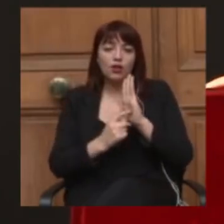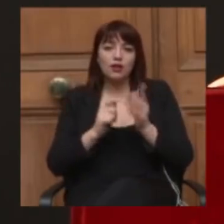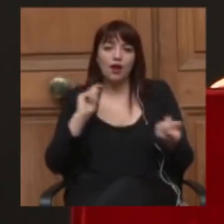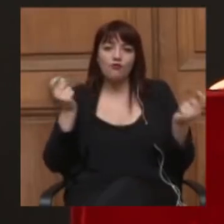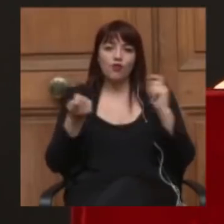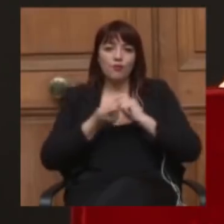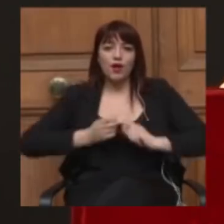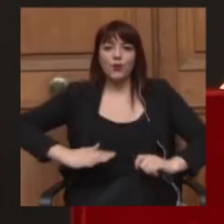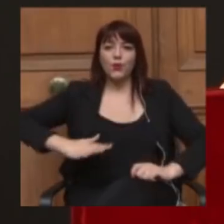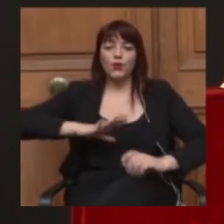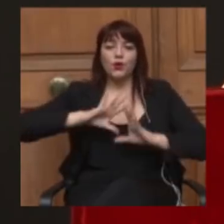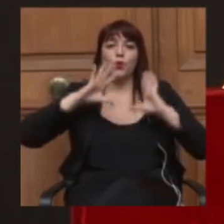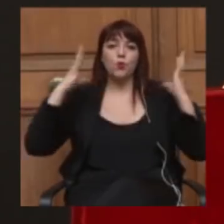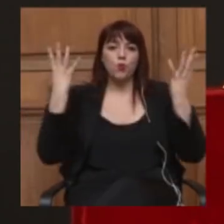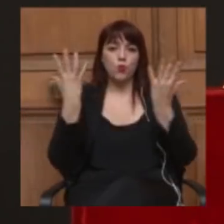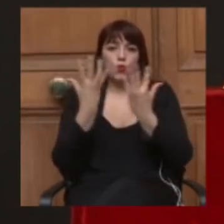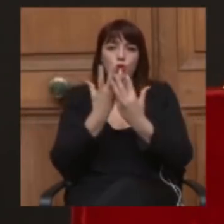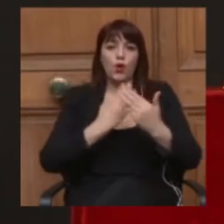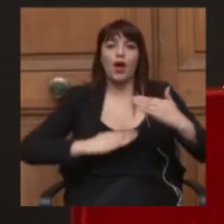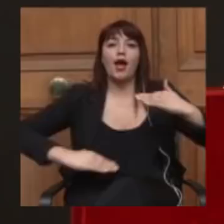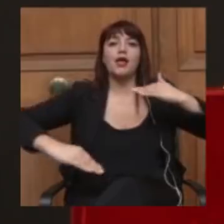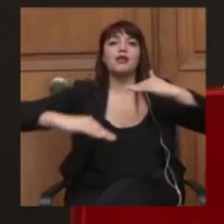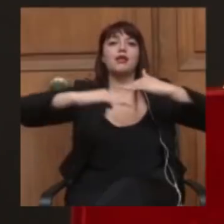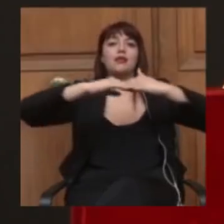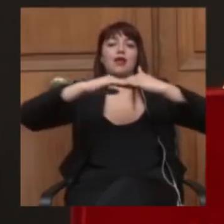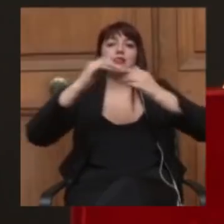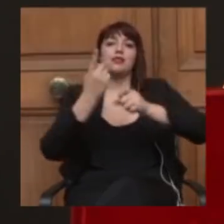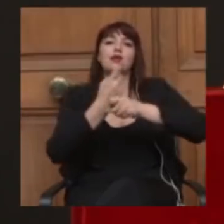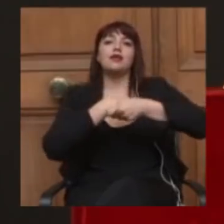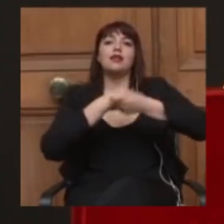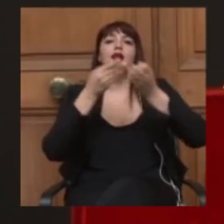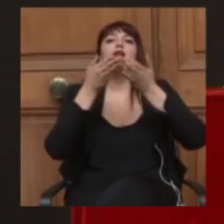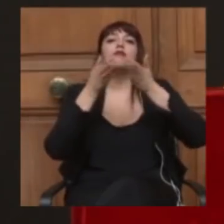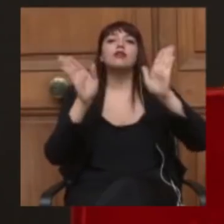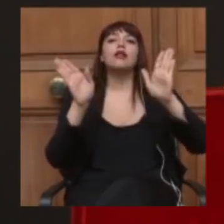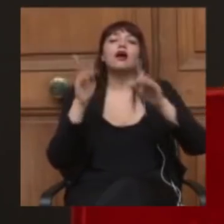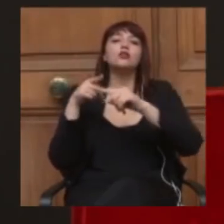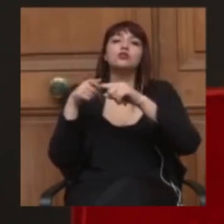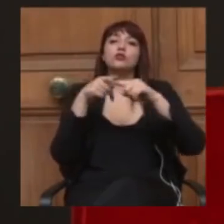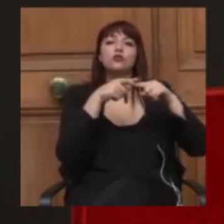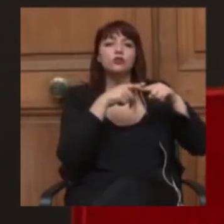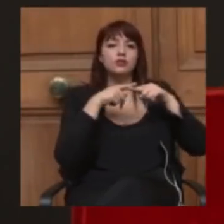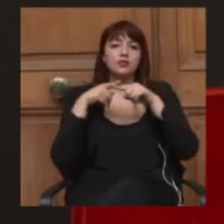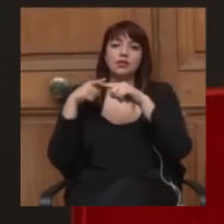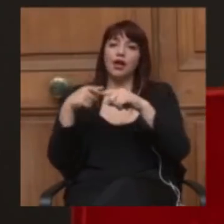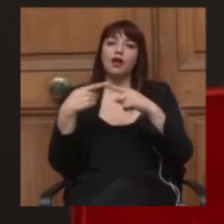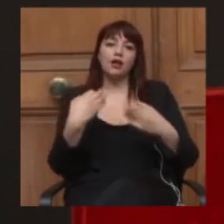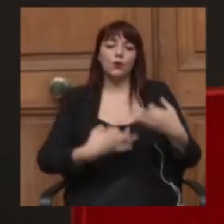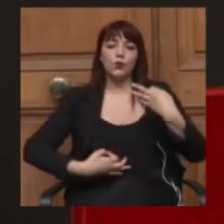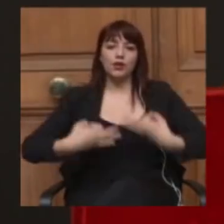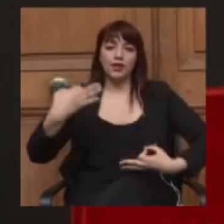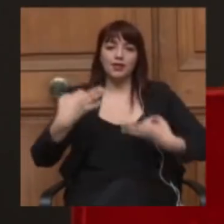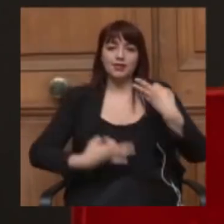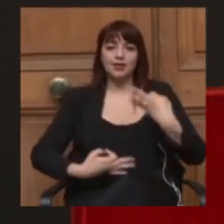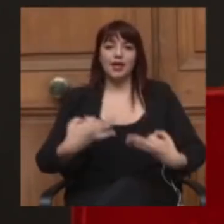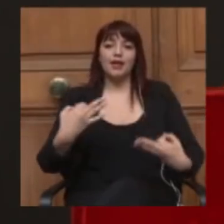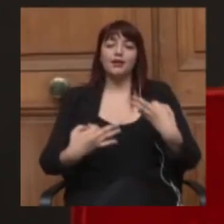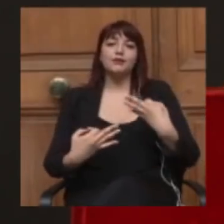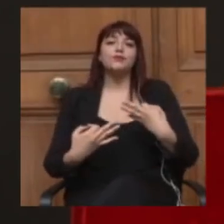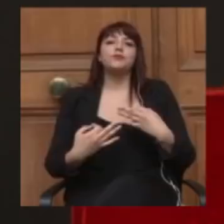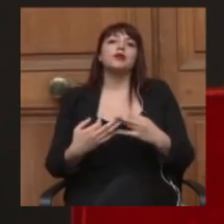equality, social freedom, and political justice. Critical thought is, by definition,